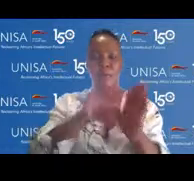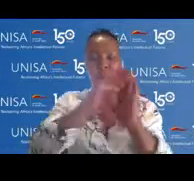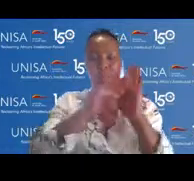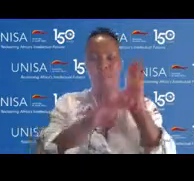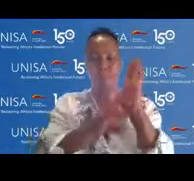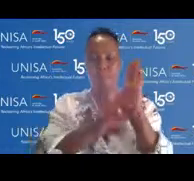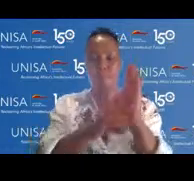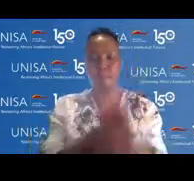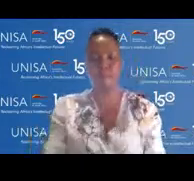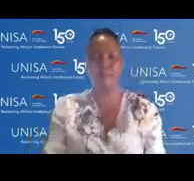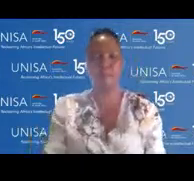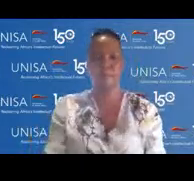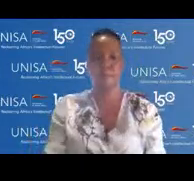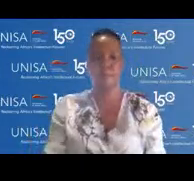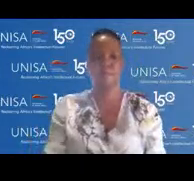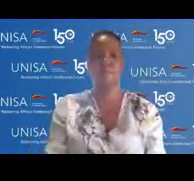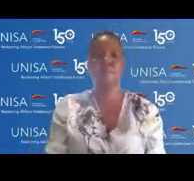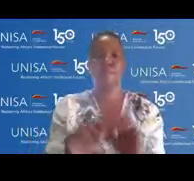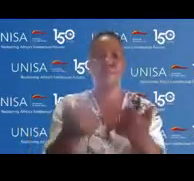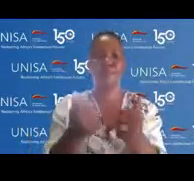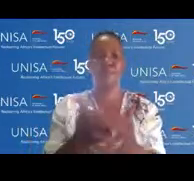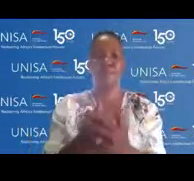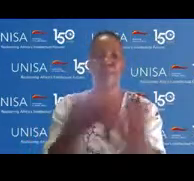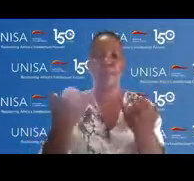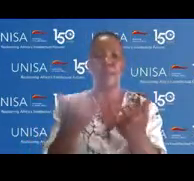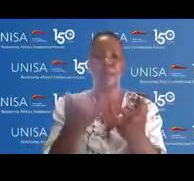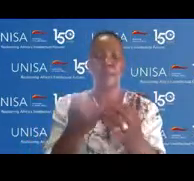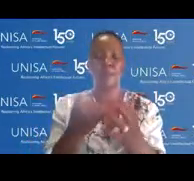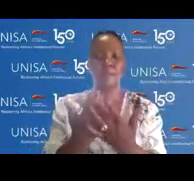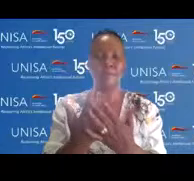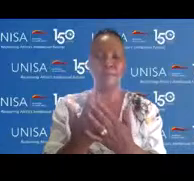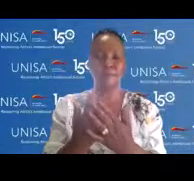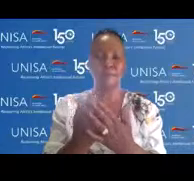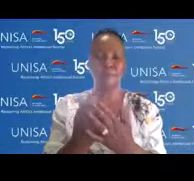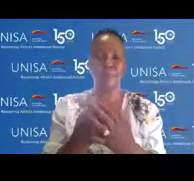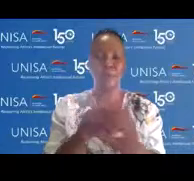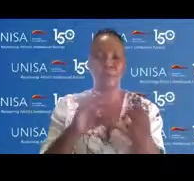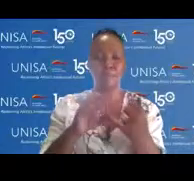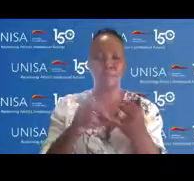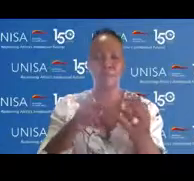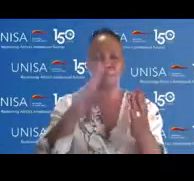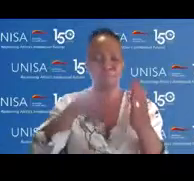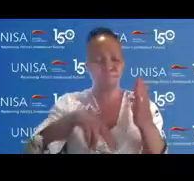There we go. So I'm going to navigate to the Play Store. And all you need to